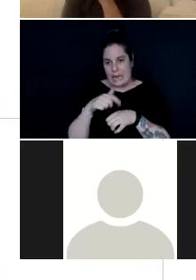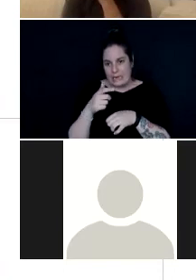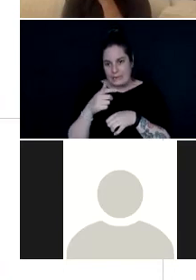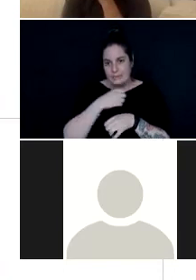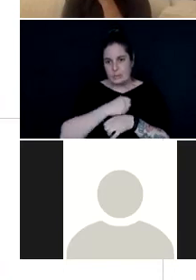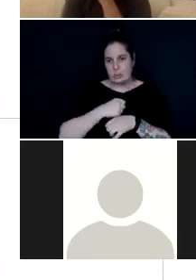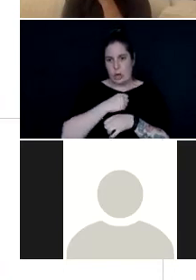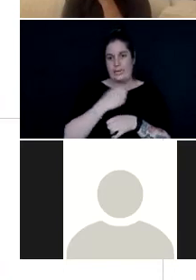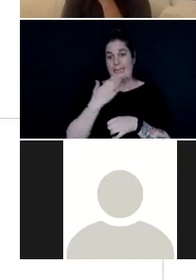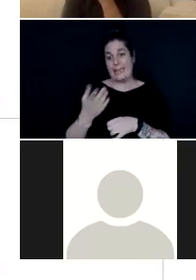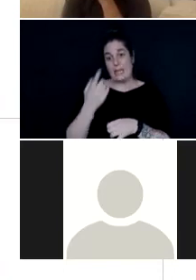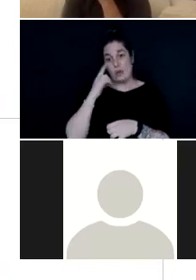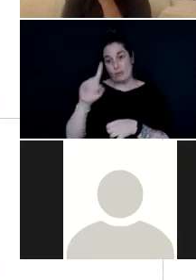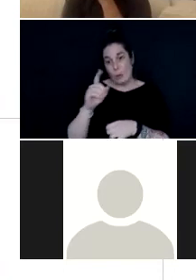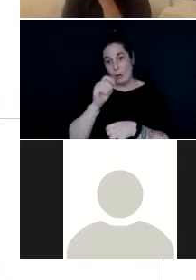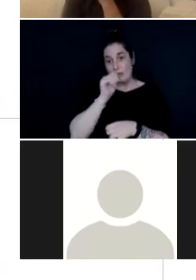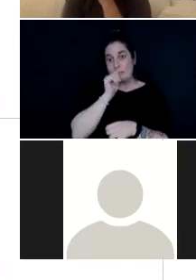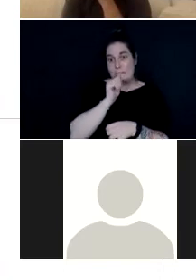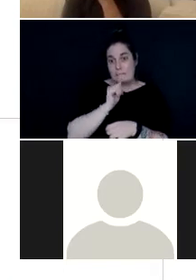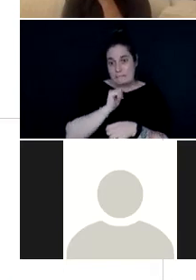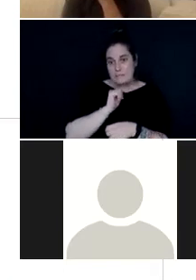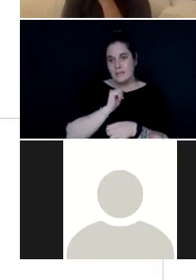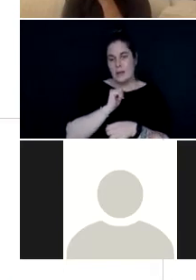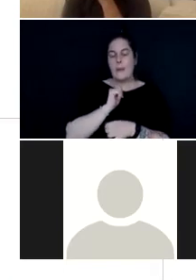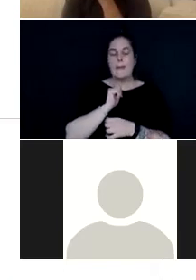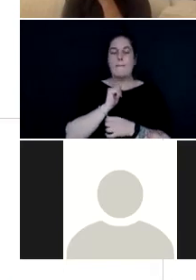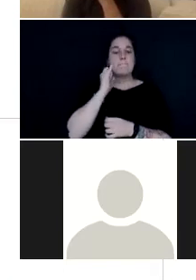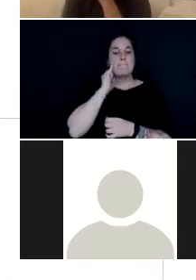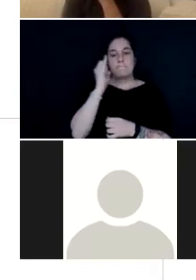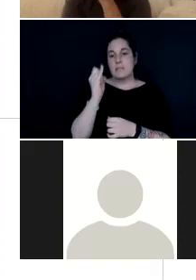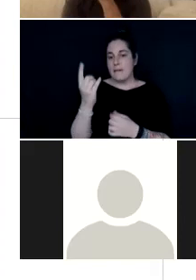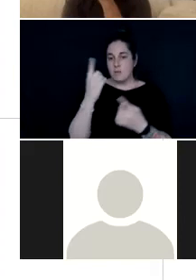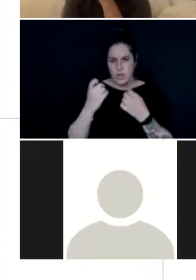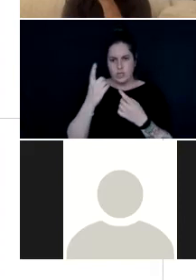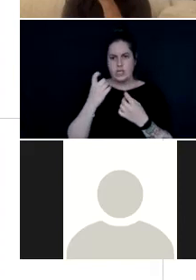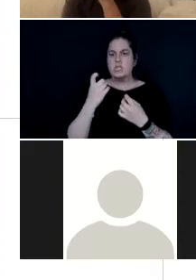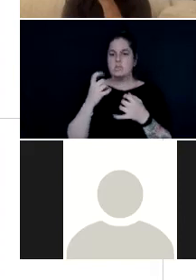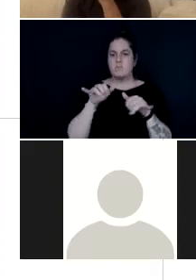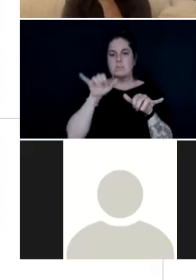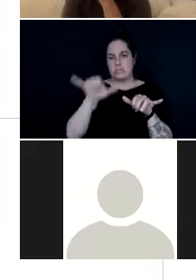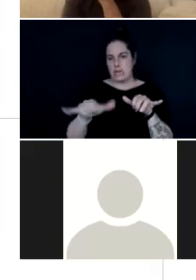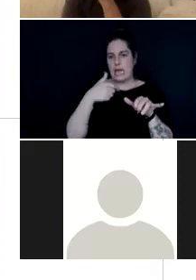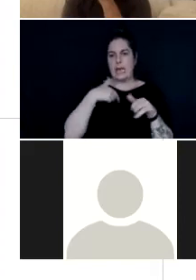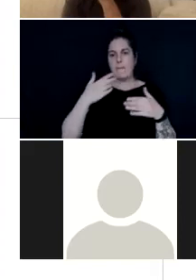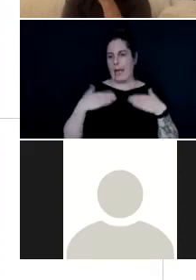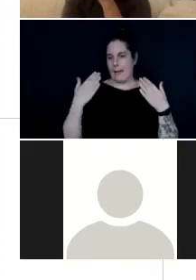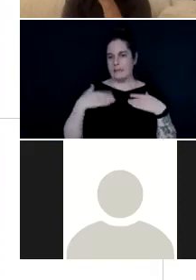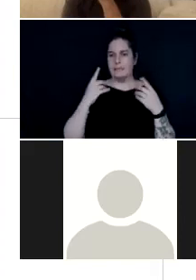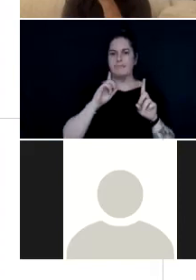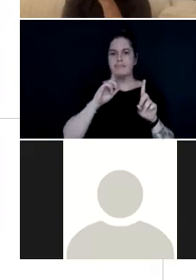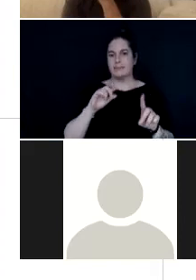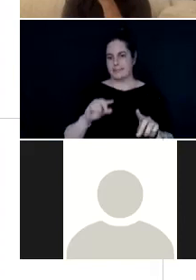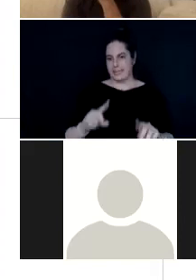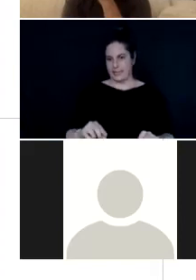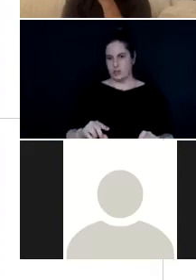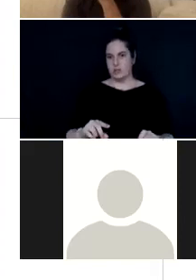I thank you for indulging me. If you have questions, hang around. I'm happy to answer them. If not, we're done